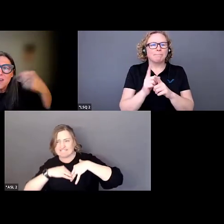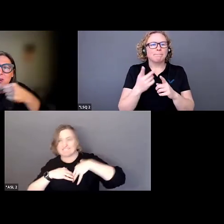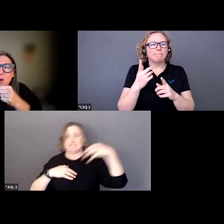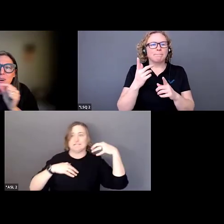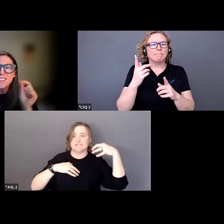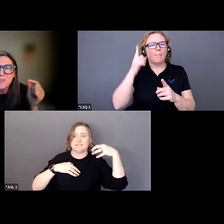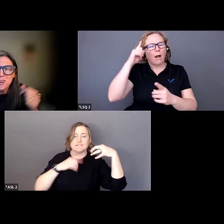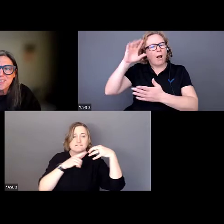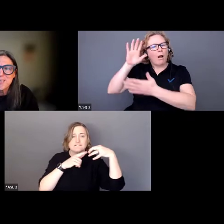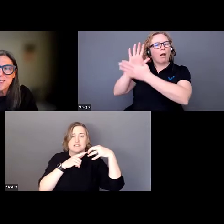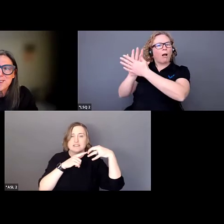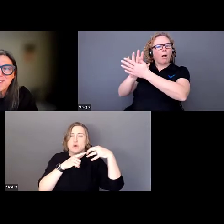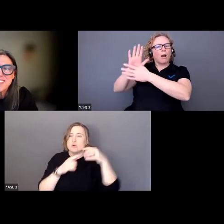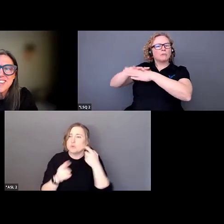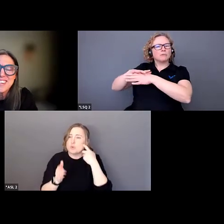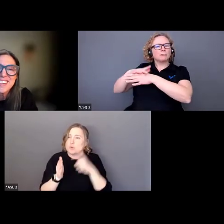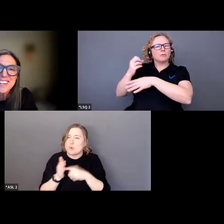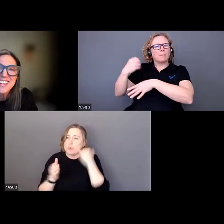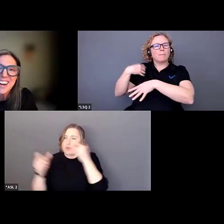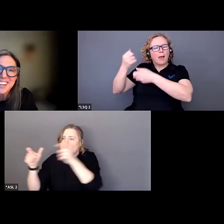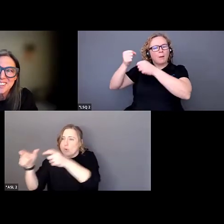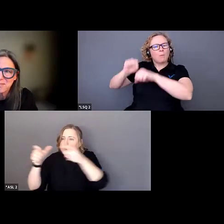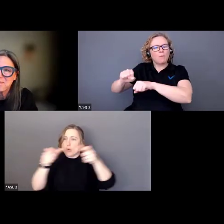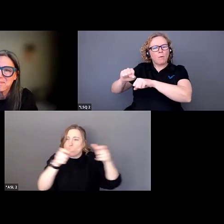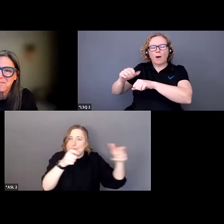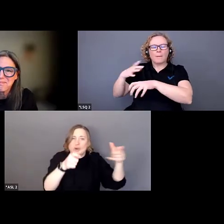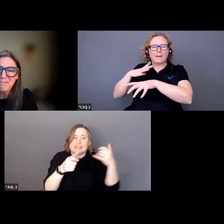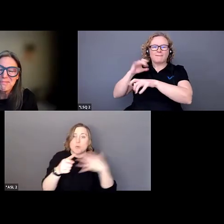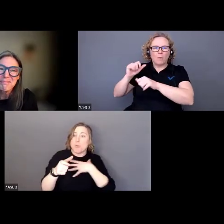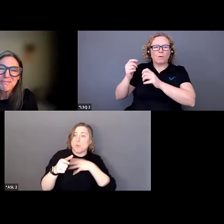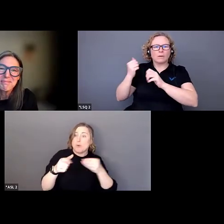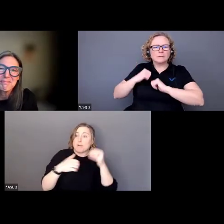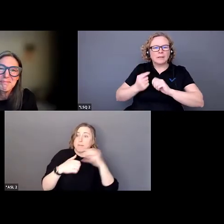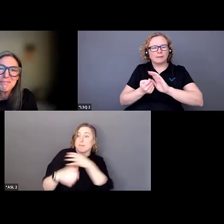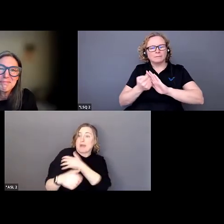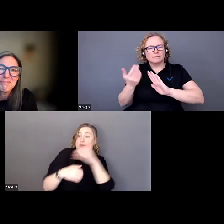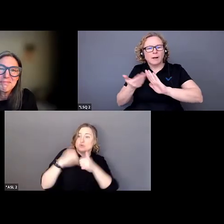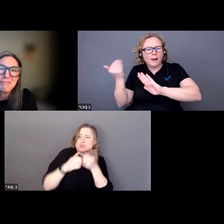all of the other coins that we're concerned with in EDI.